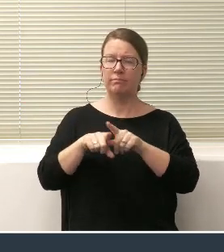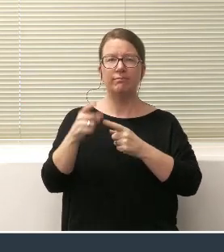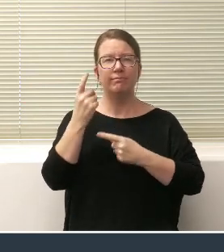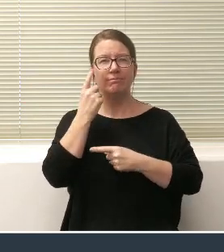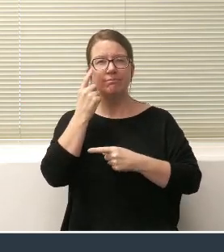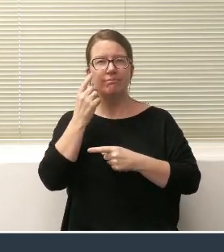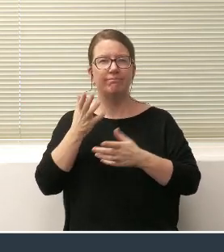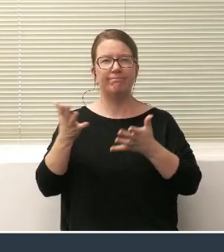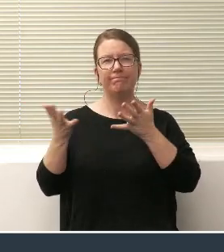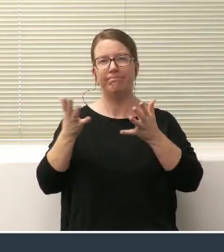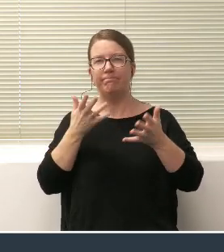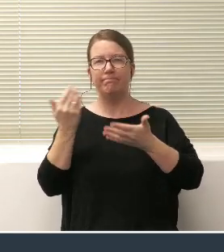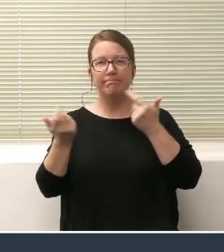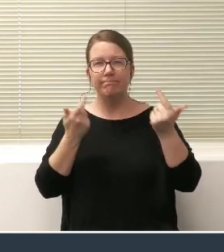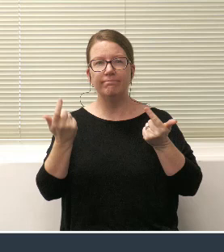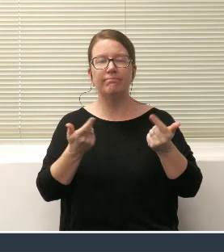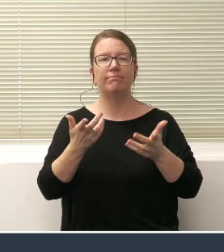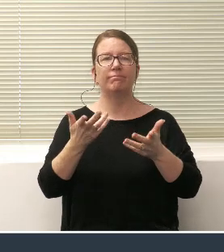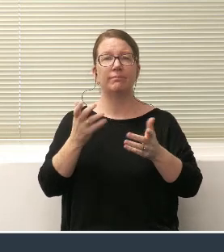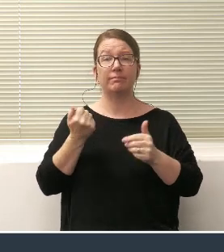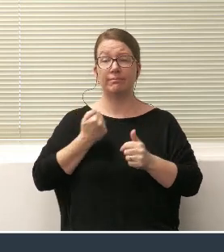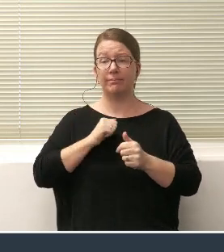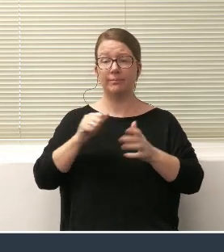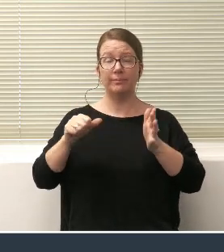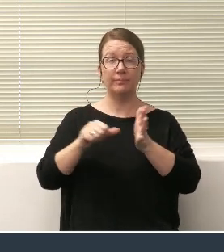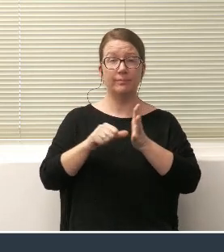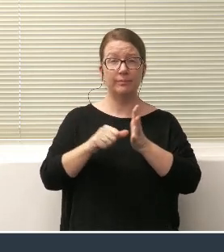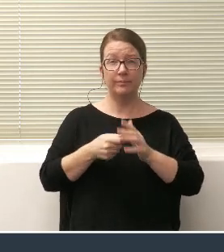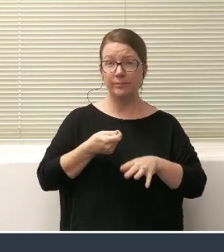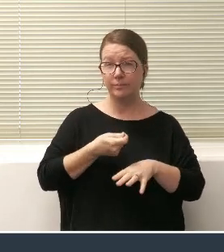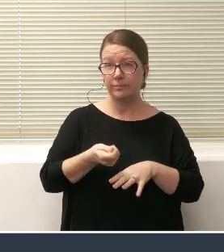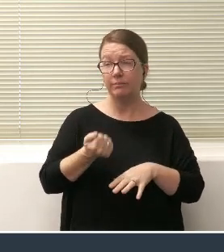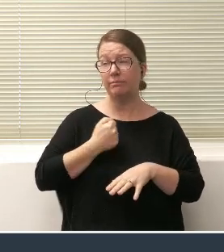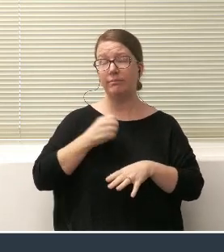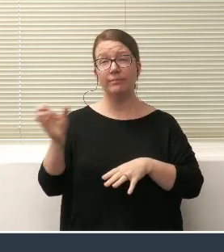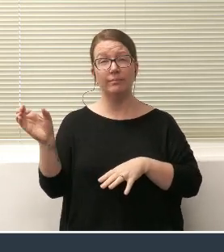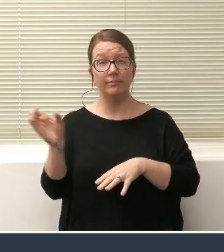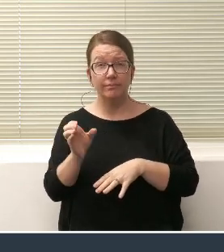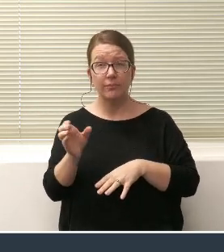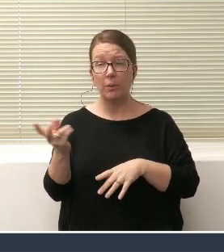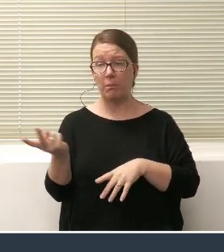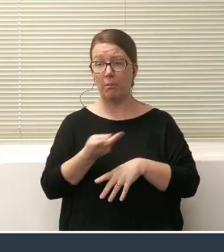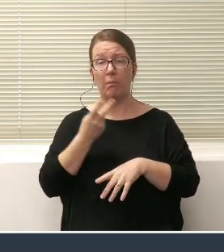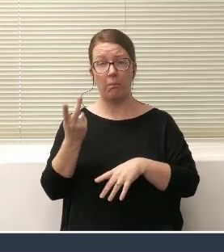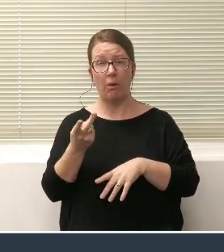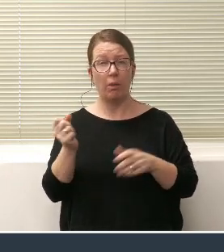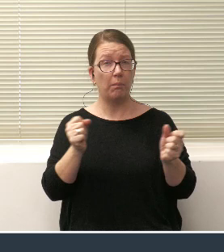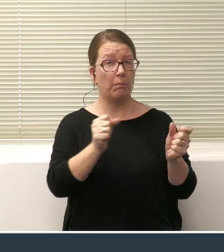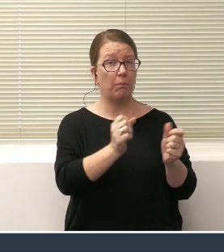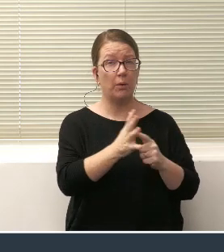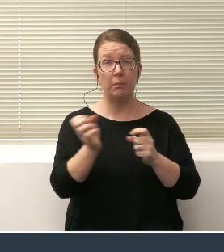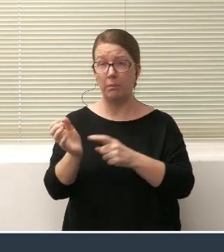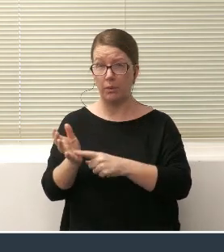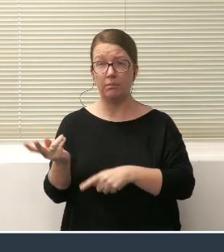through this dilemma that we've got of our ratepayers and our tenants, and I believe that what we've got in front of